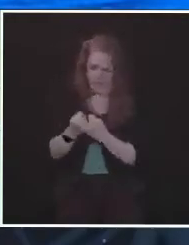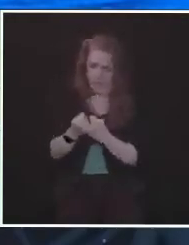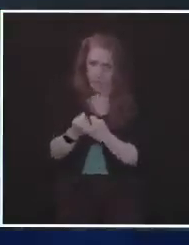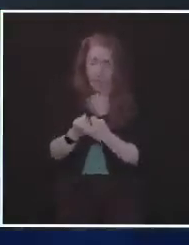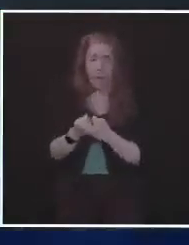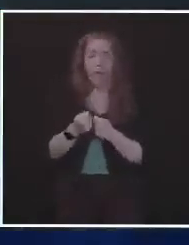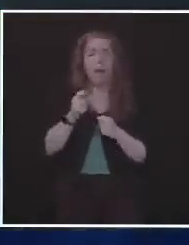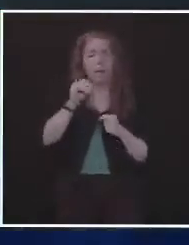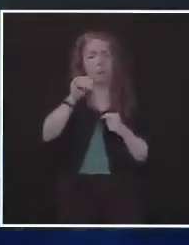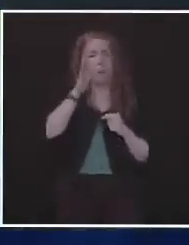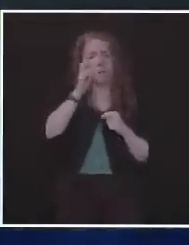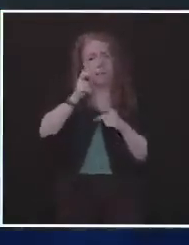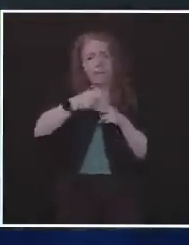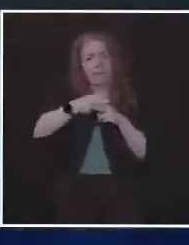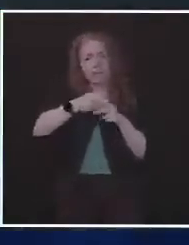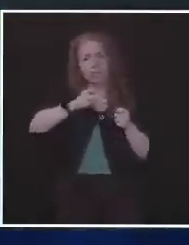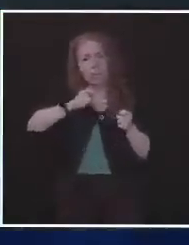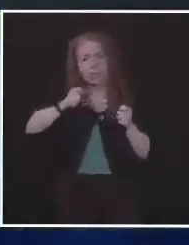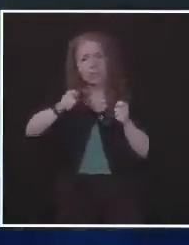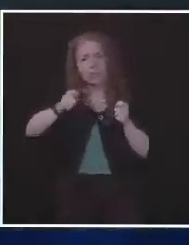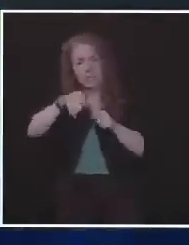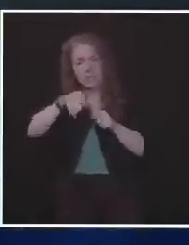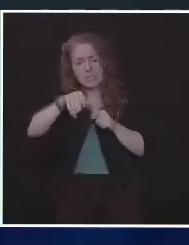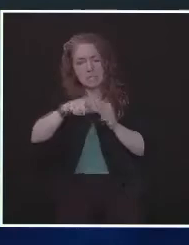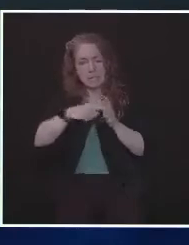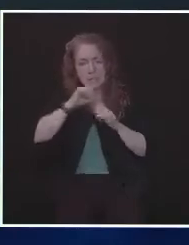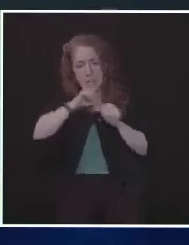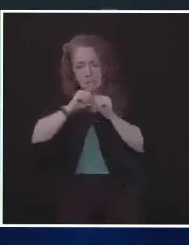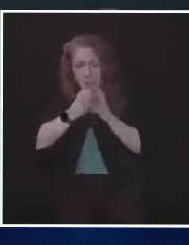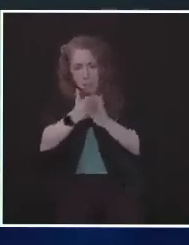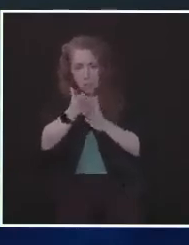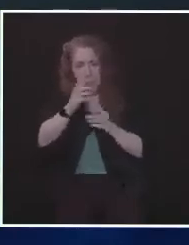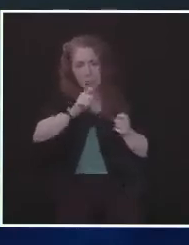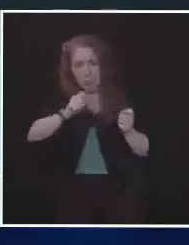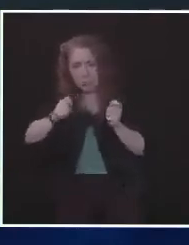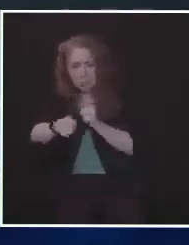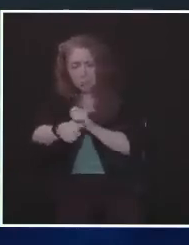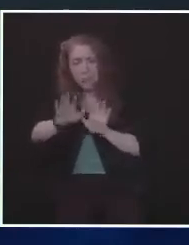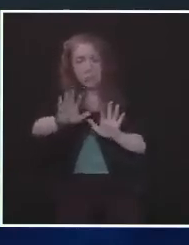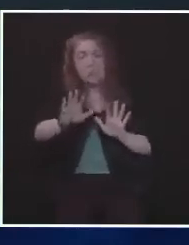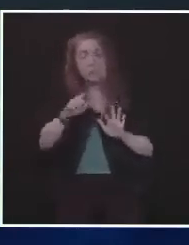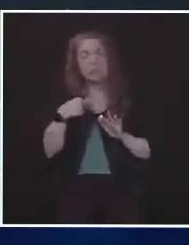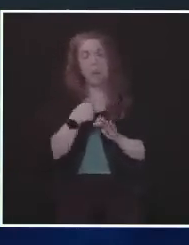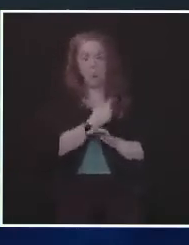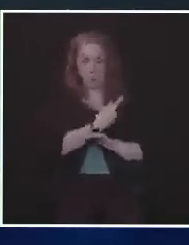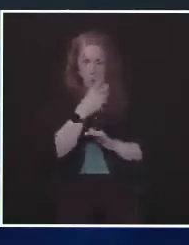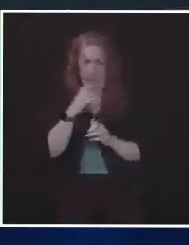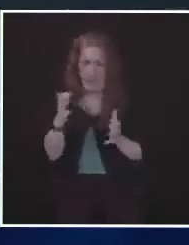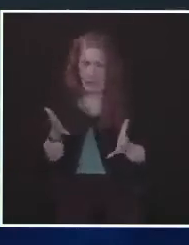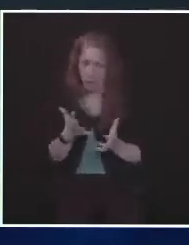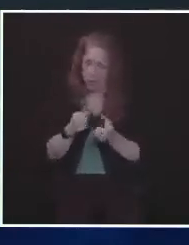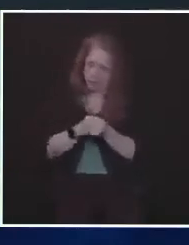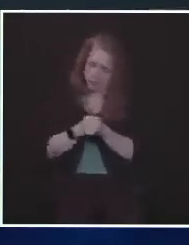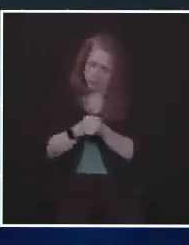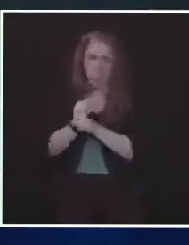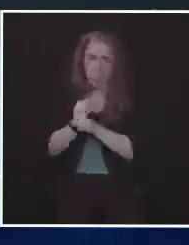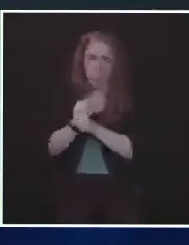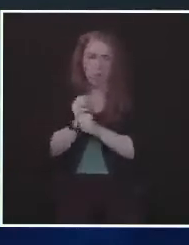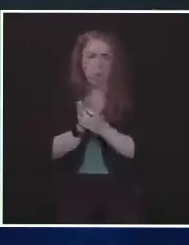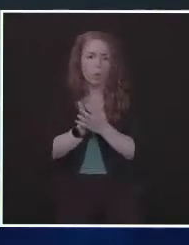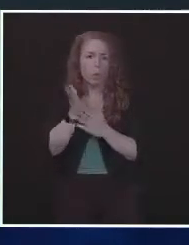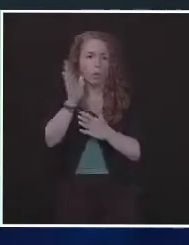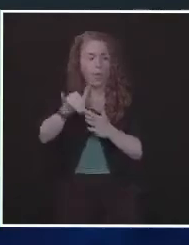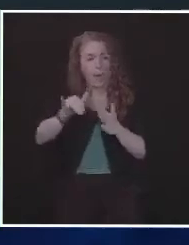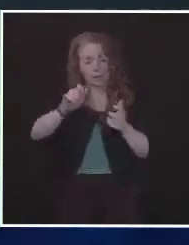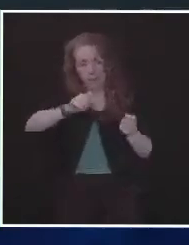we're here for you. We want to hear from you, and we're going to be there for you to make us work through this transition and keep